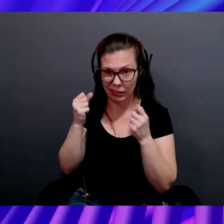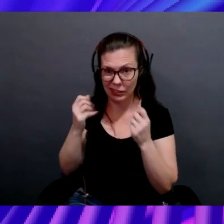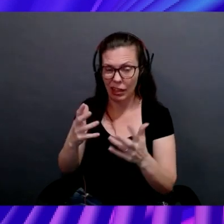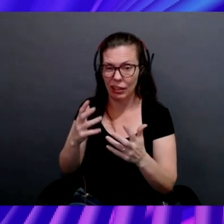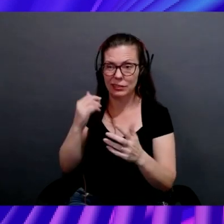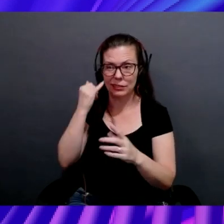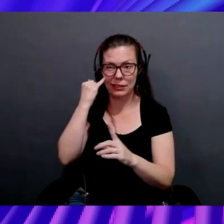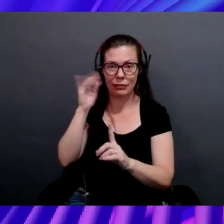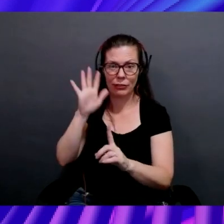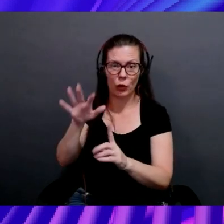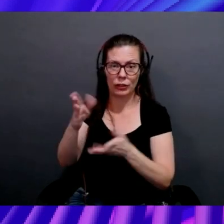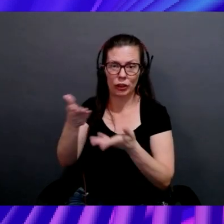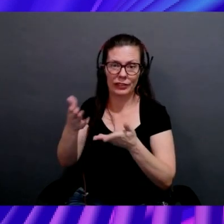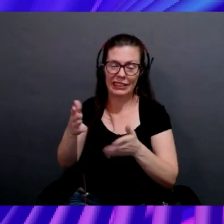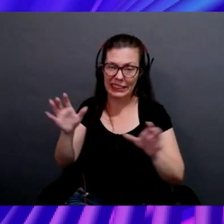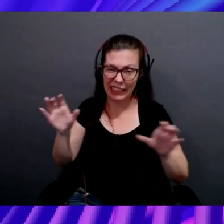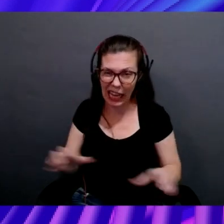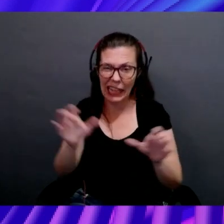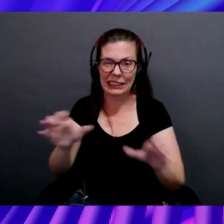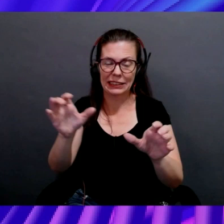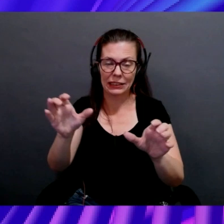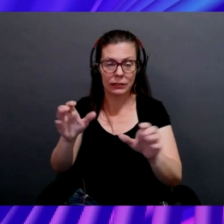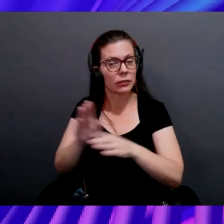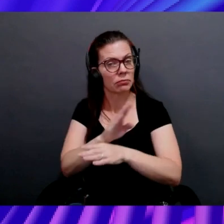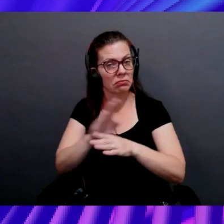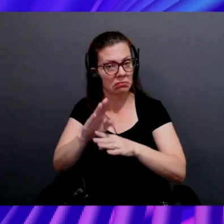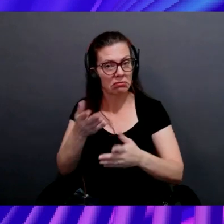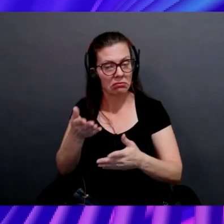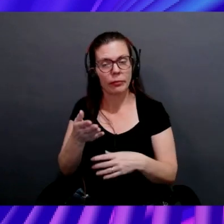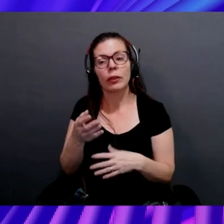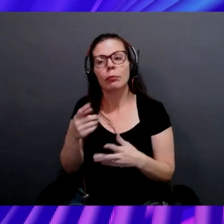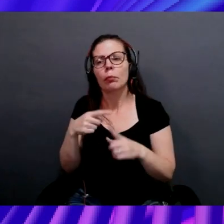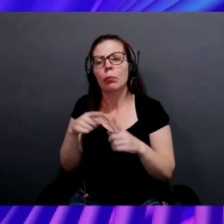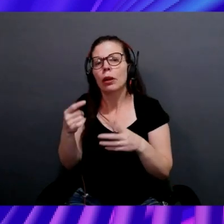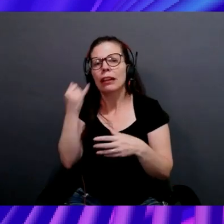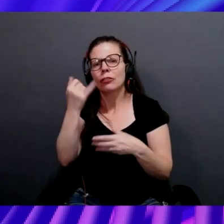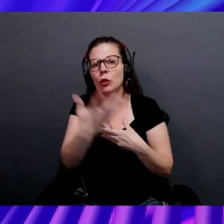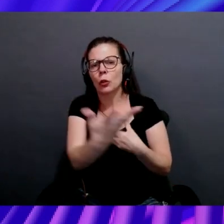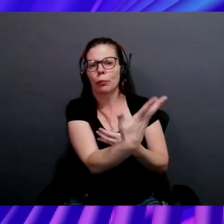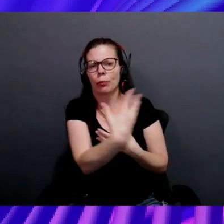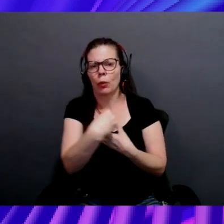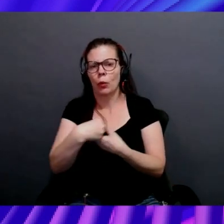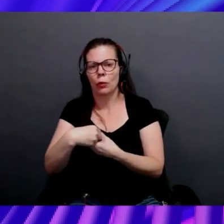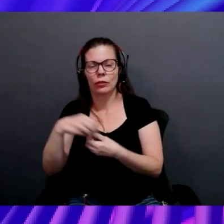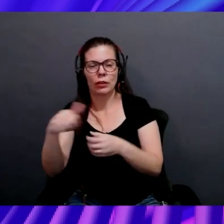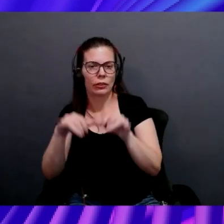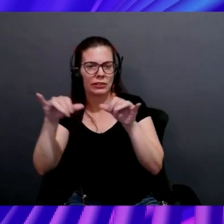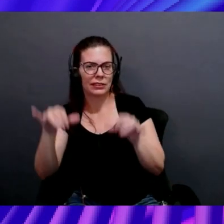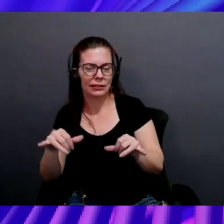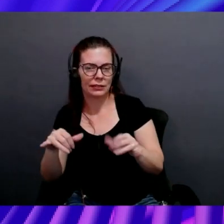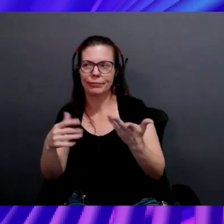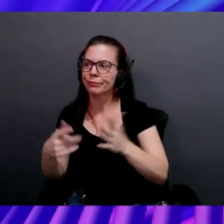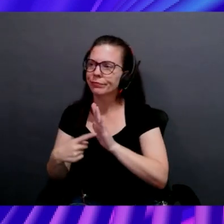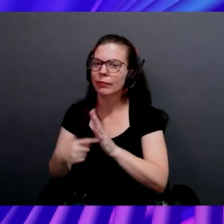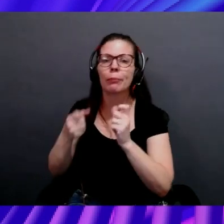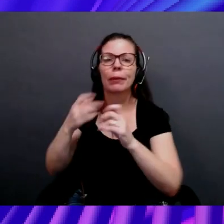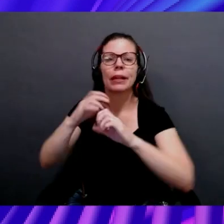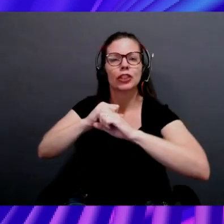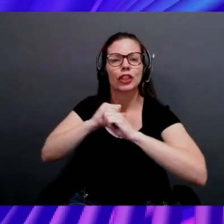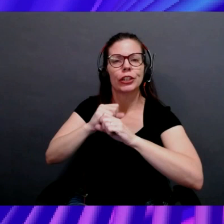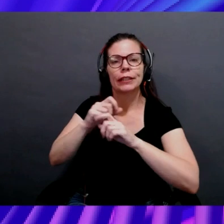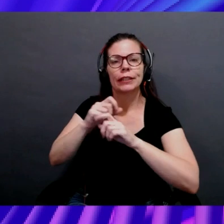services. What about pulling it into other systems? Like a lot of security teams will use SIM